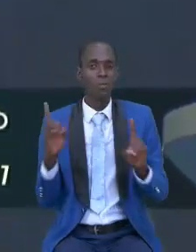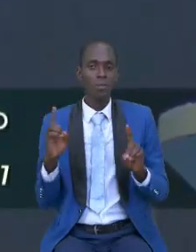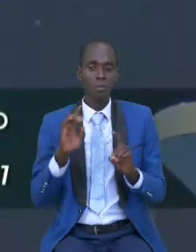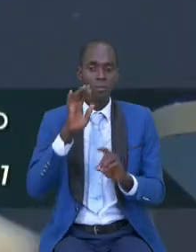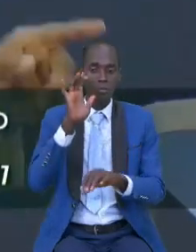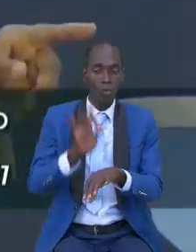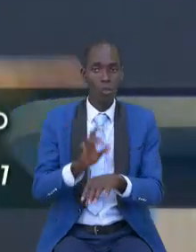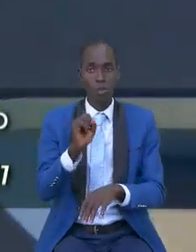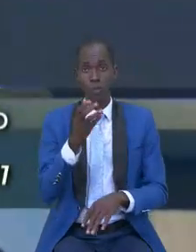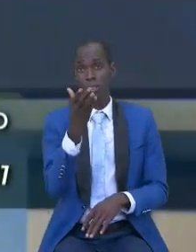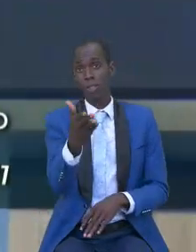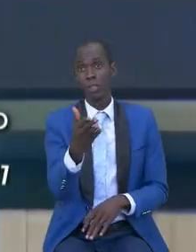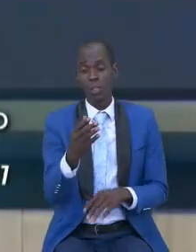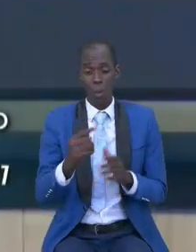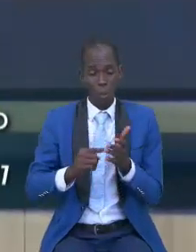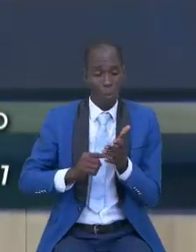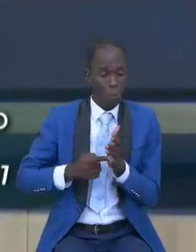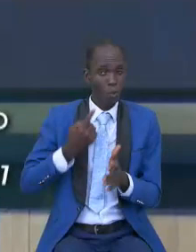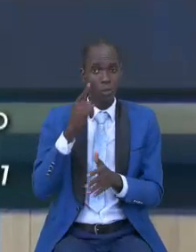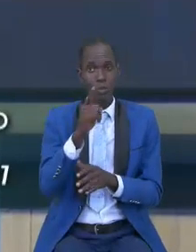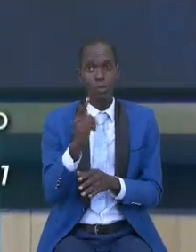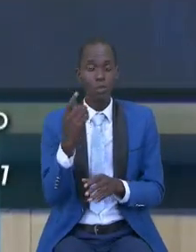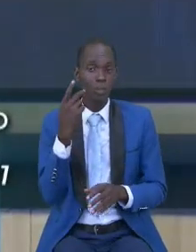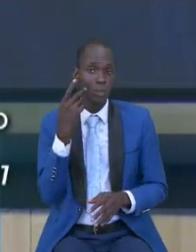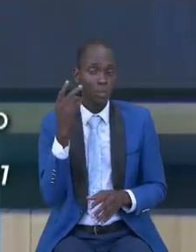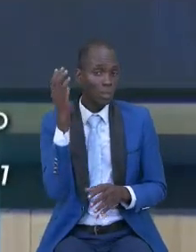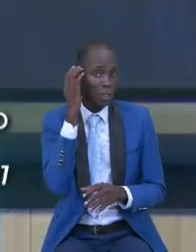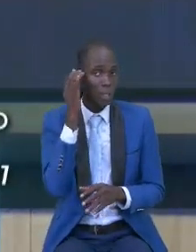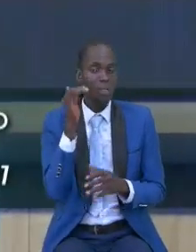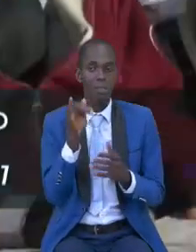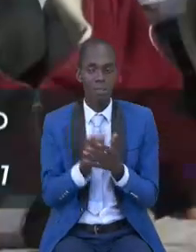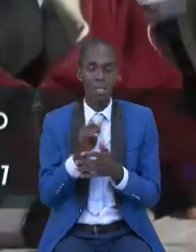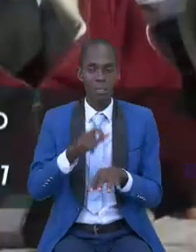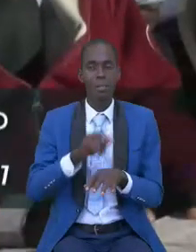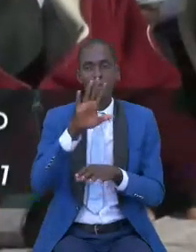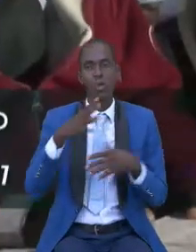reaches you there, the moment you're here, that moment your healing will